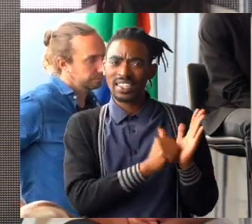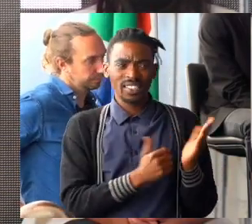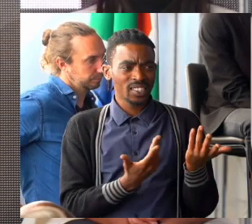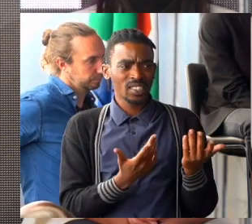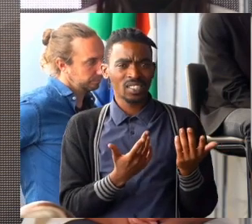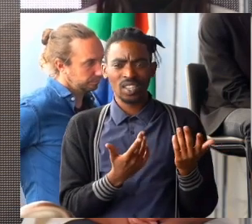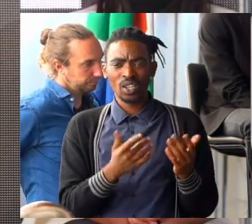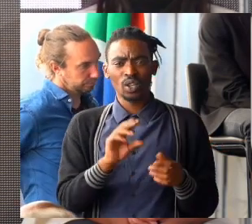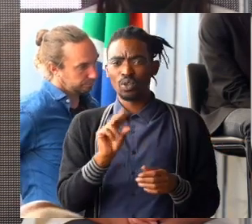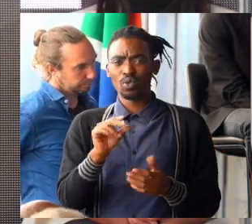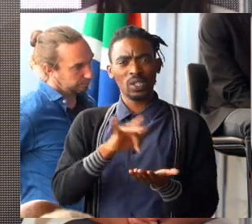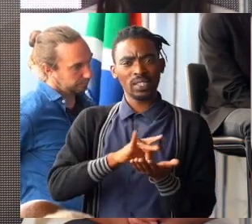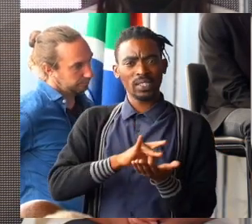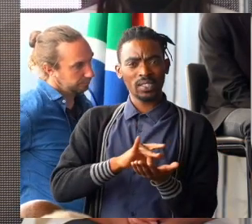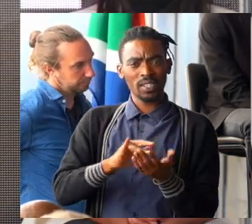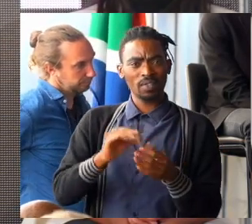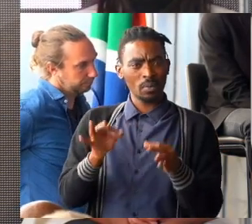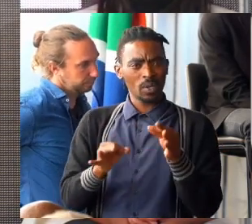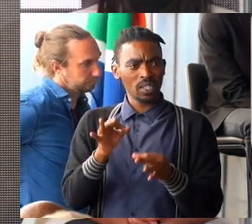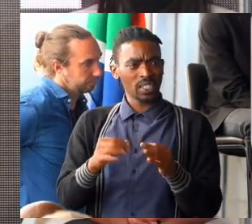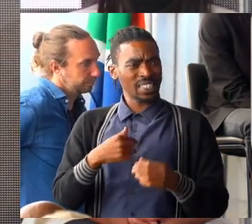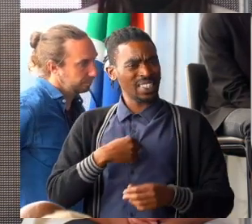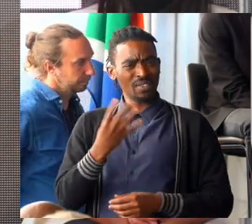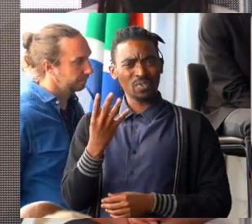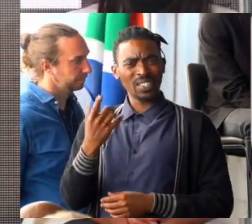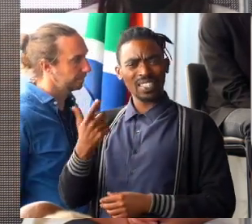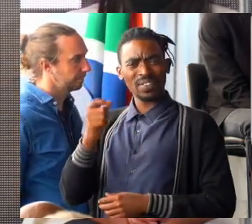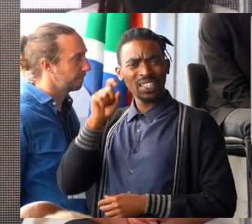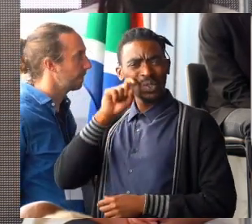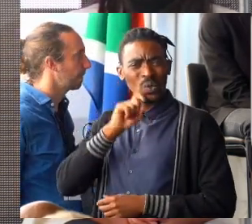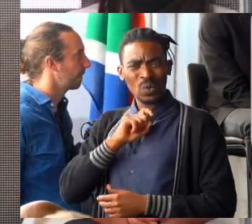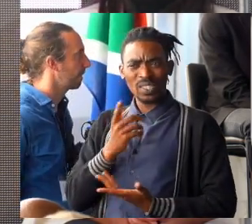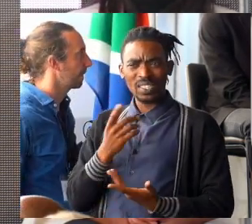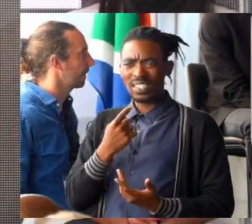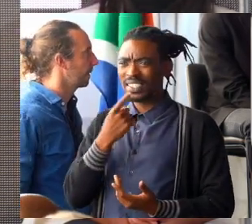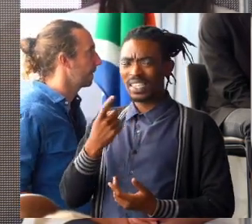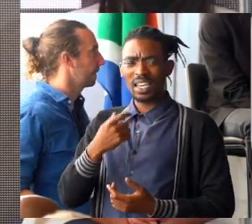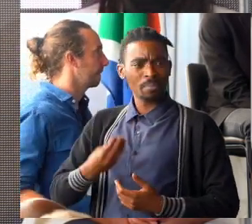politics. I'm 47 years old. Some people call me young.